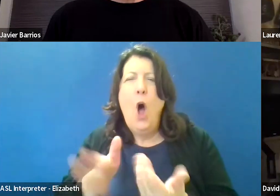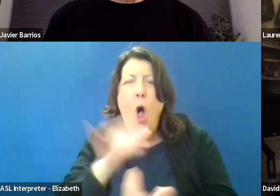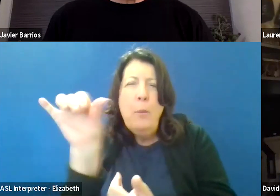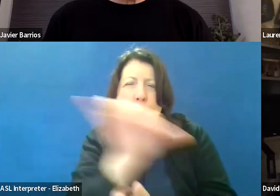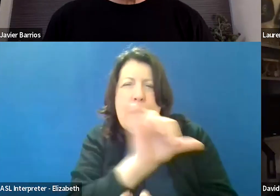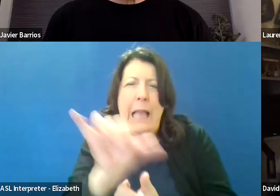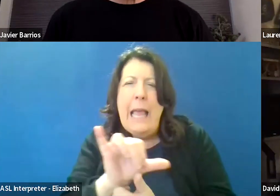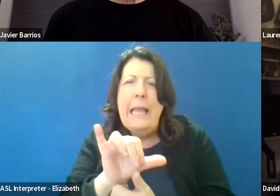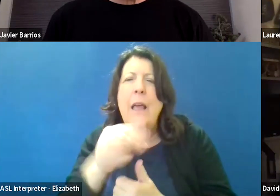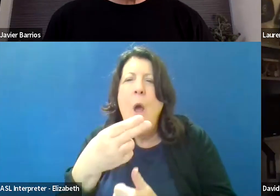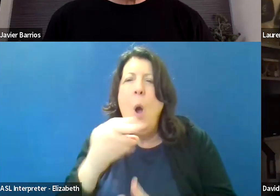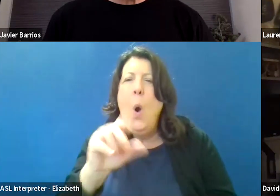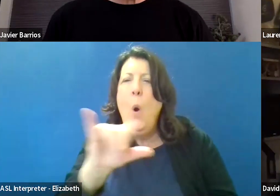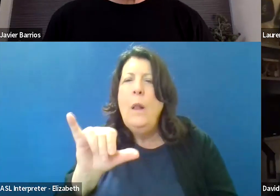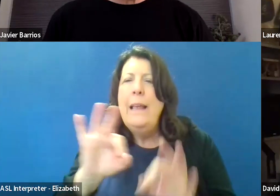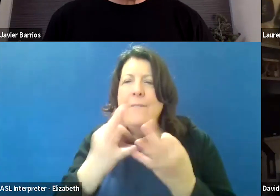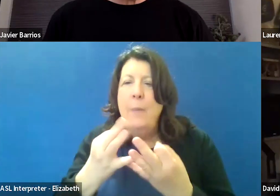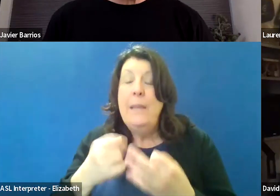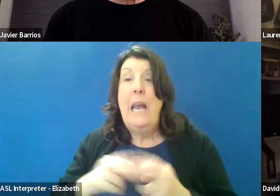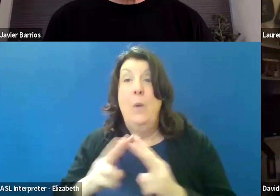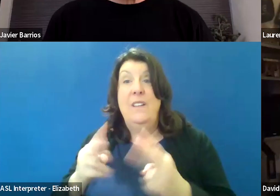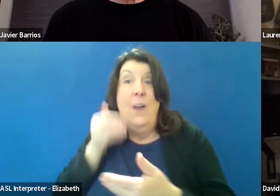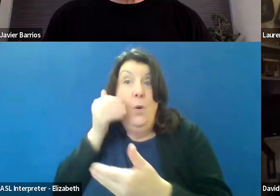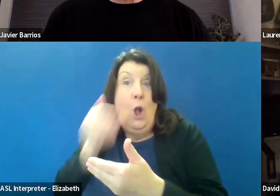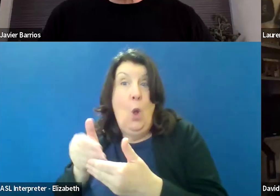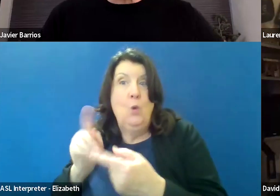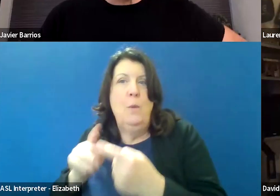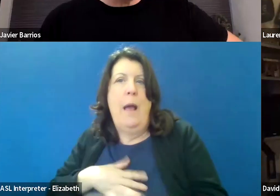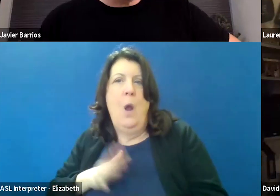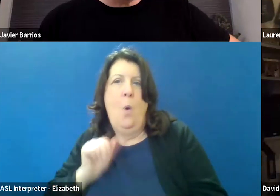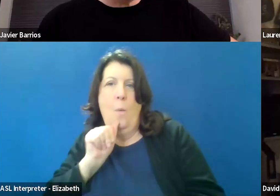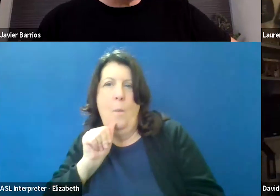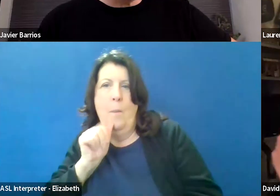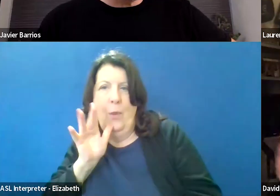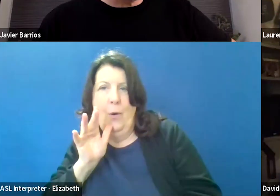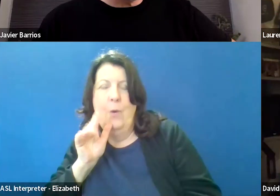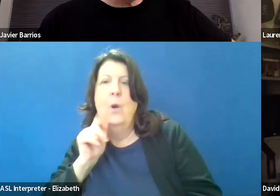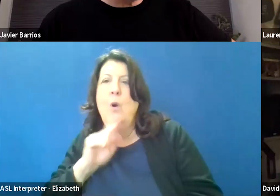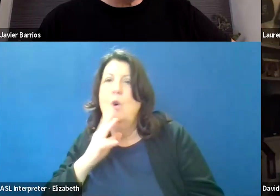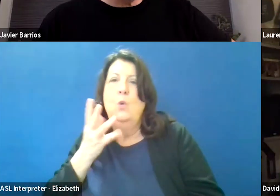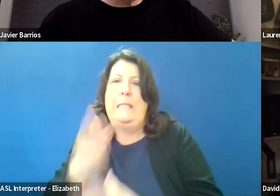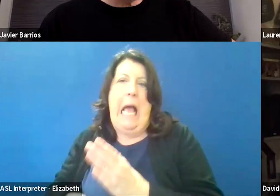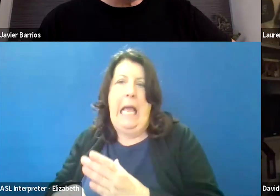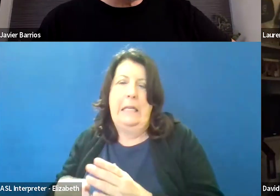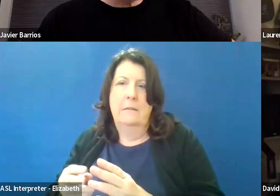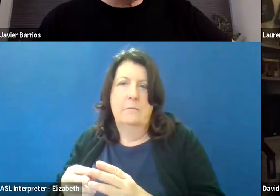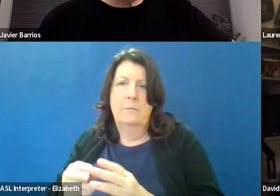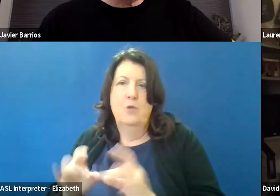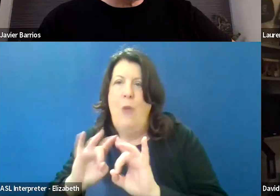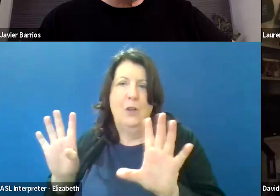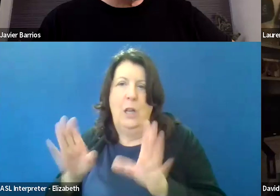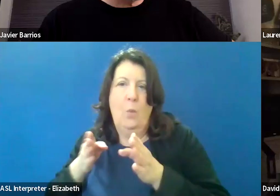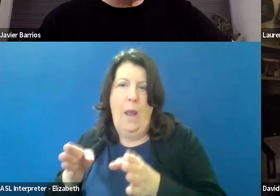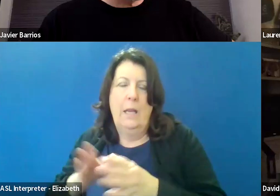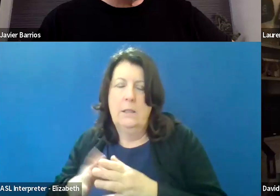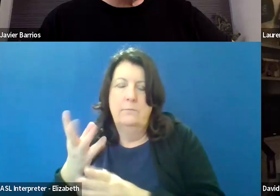very, very, very close to my mother, who died tragically about 24 years ago. And we were possibly close. My folks split, and we were very broken. And